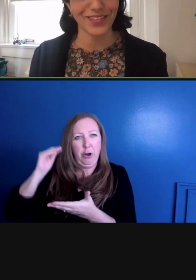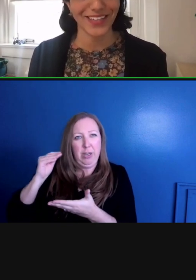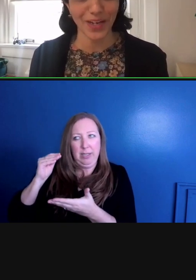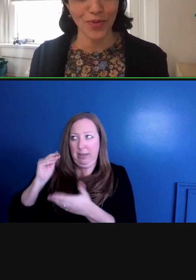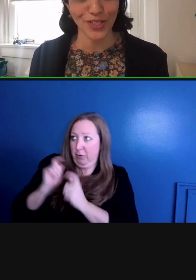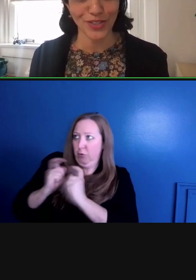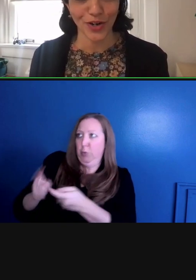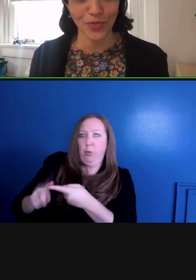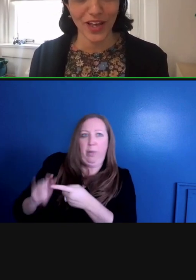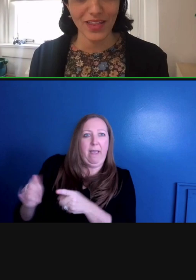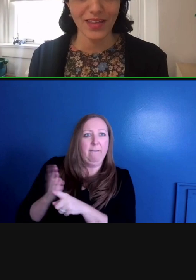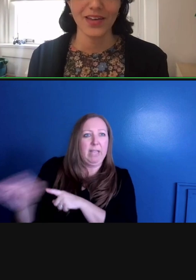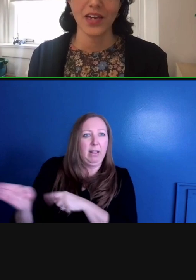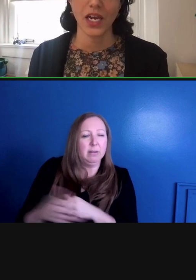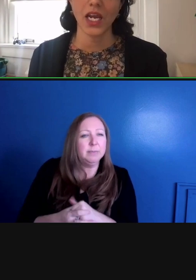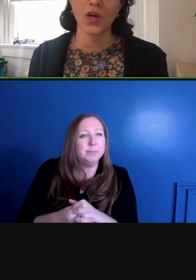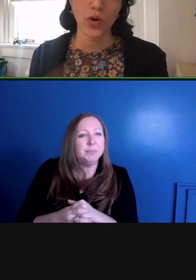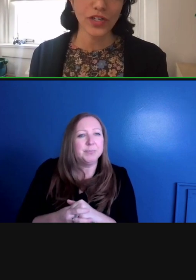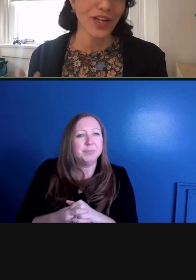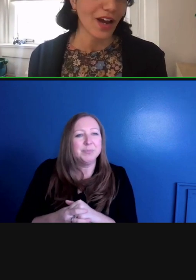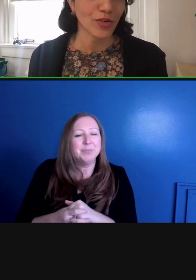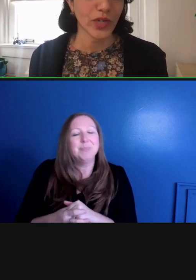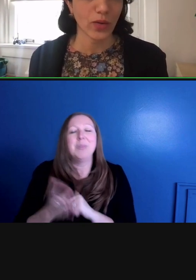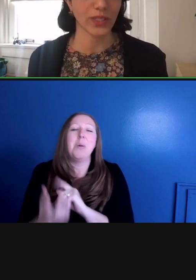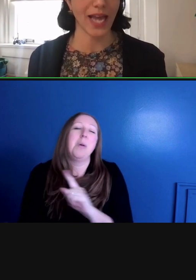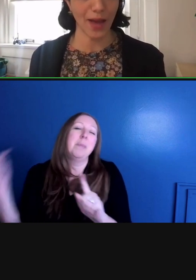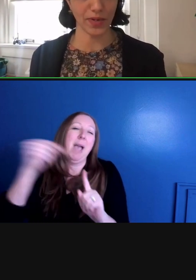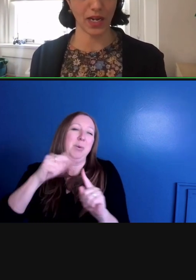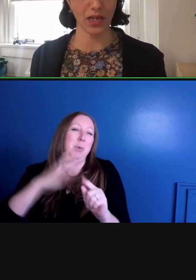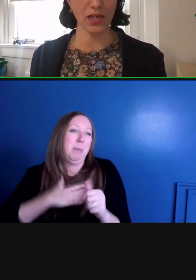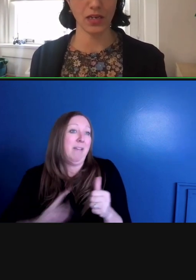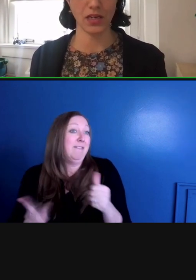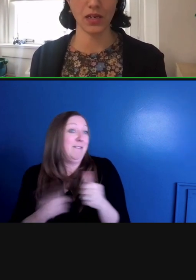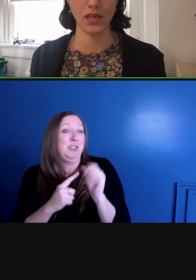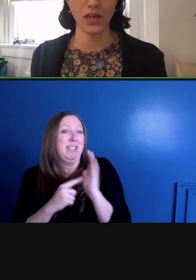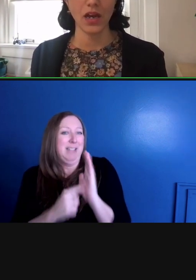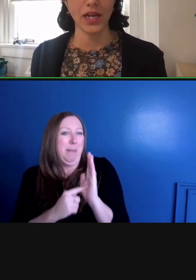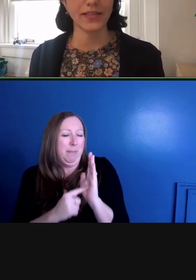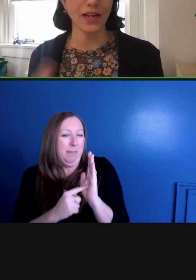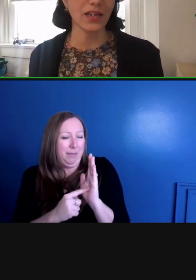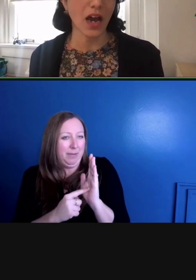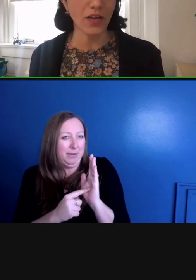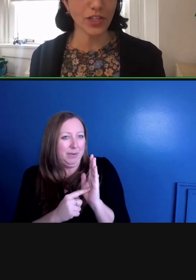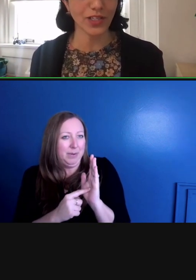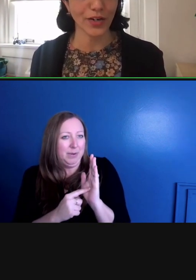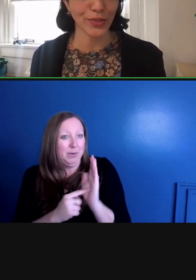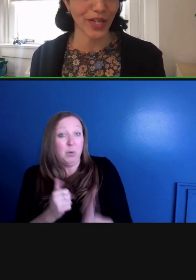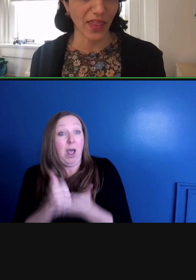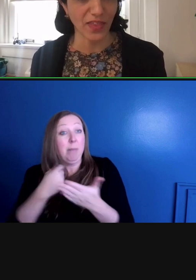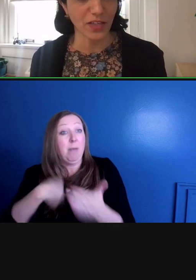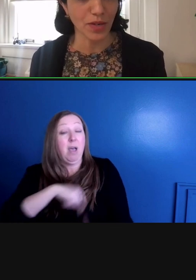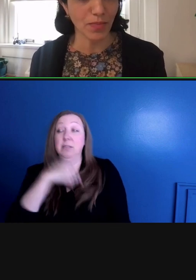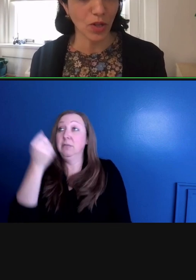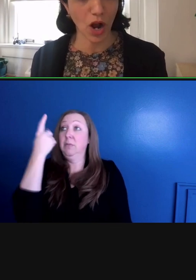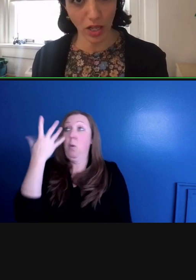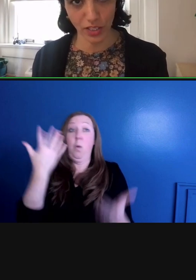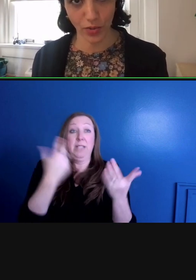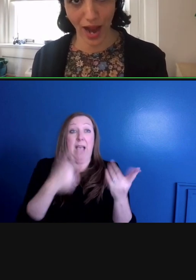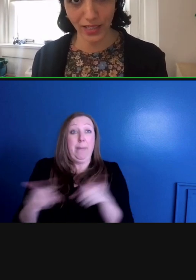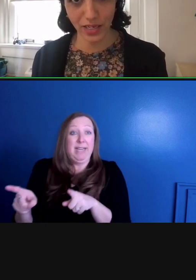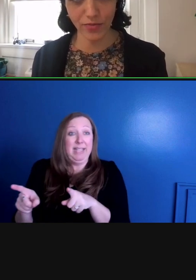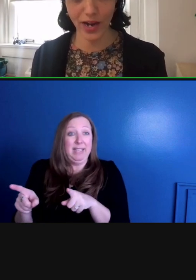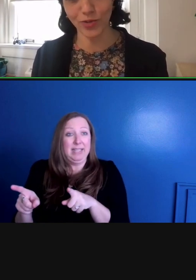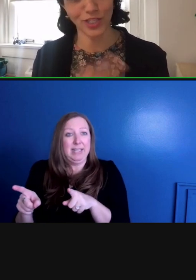back to this example I started with, in order to understand what's happening, it's not enough just to understand that these people are